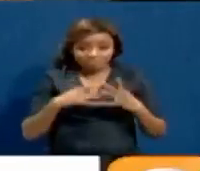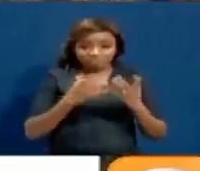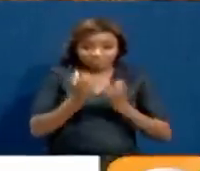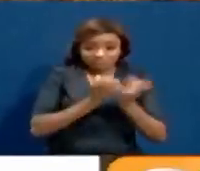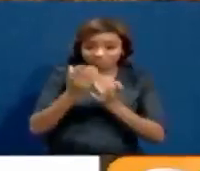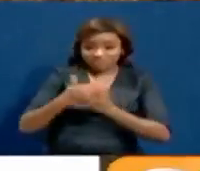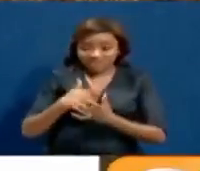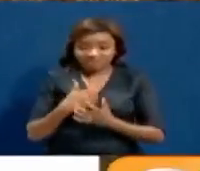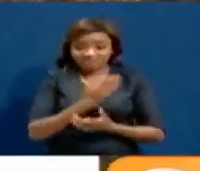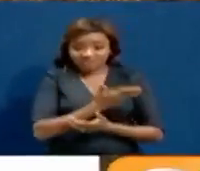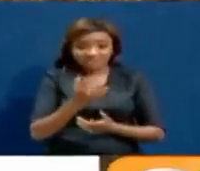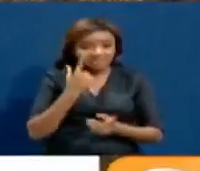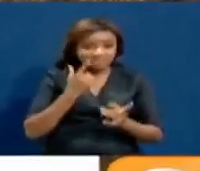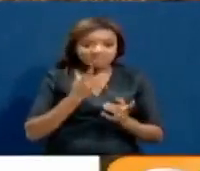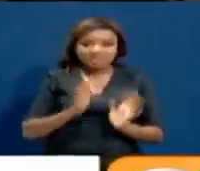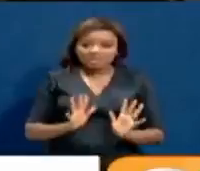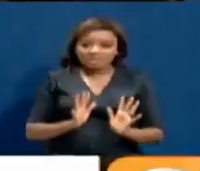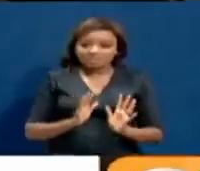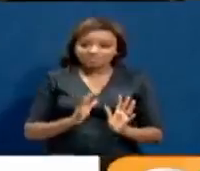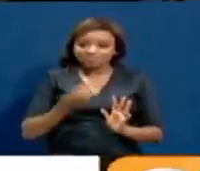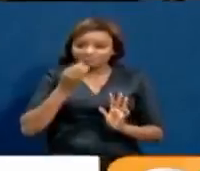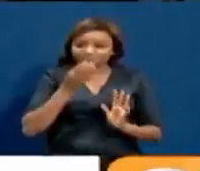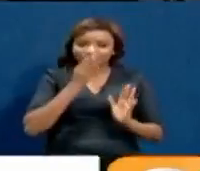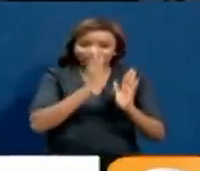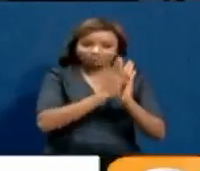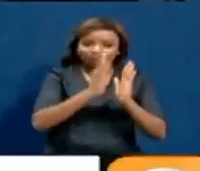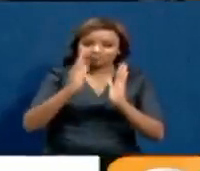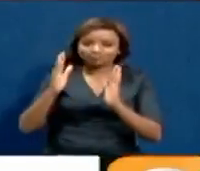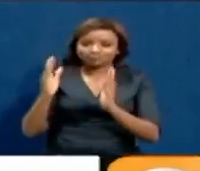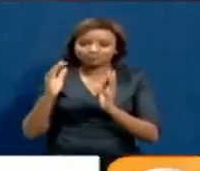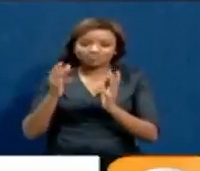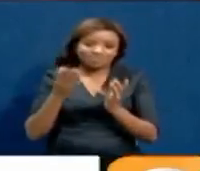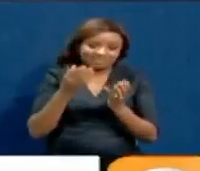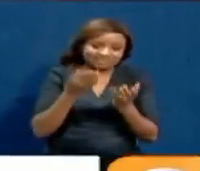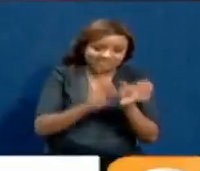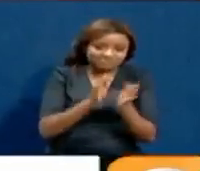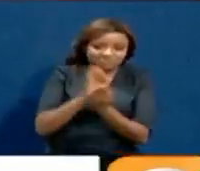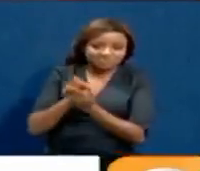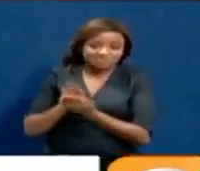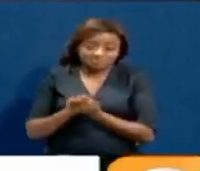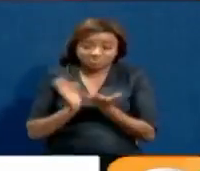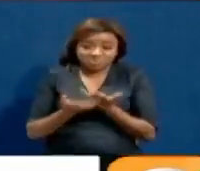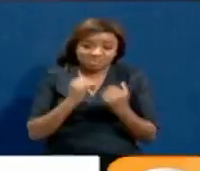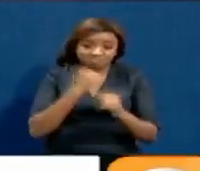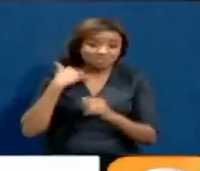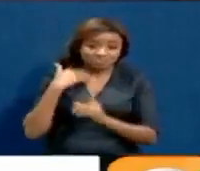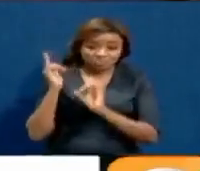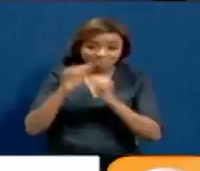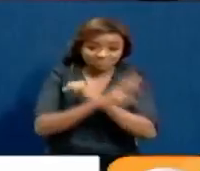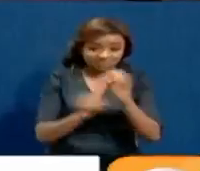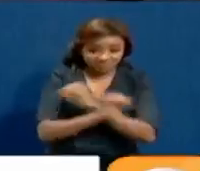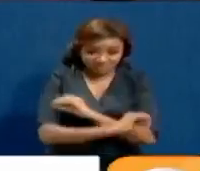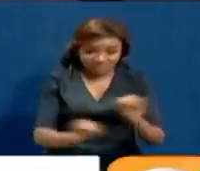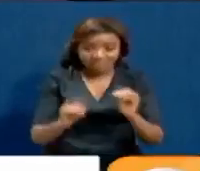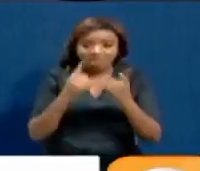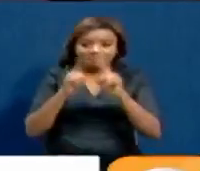larger cities have been seen boarding up their displays to prevent vandalism. However, when the dust settles, the president will be